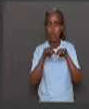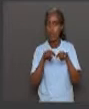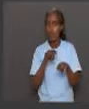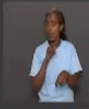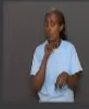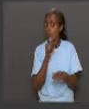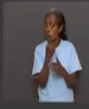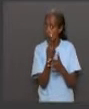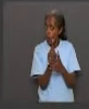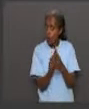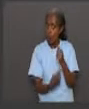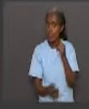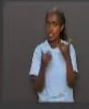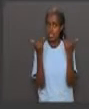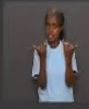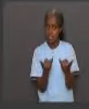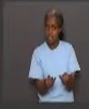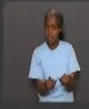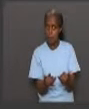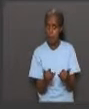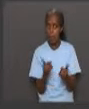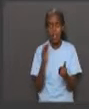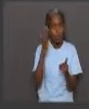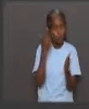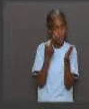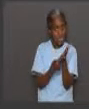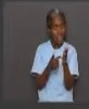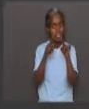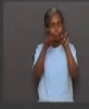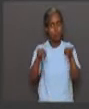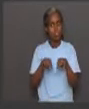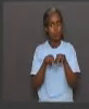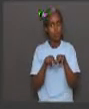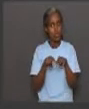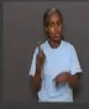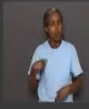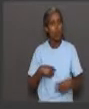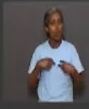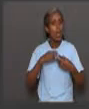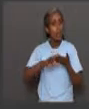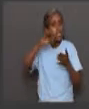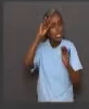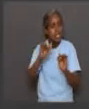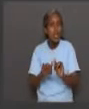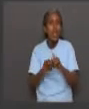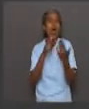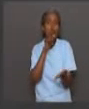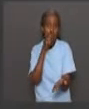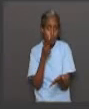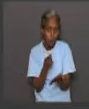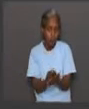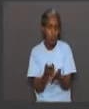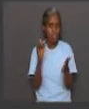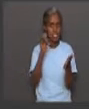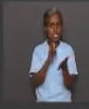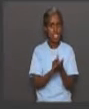Not only does the shape look like a square, we have learned how to prove